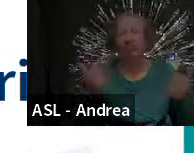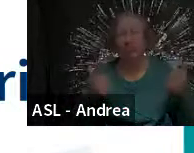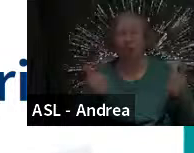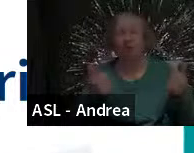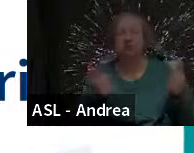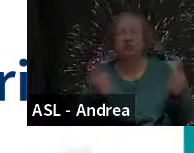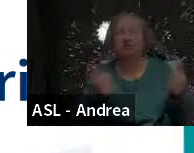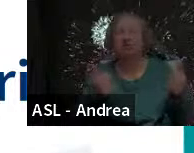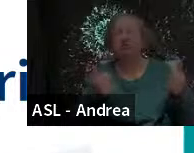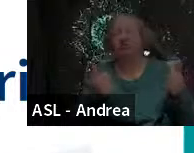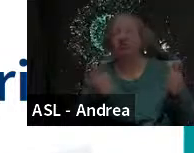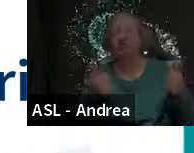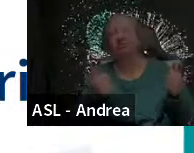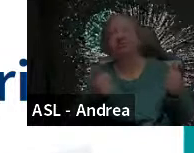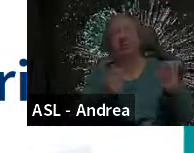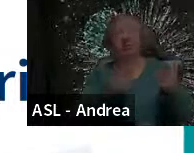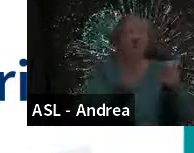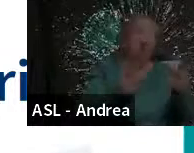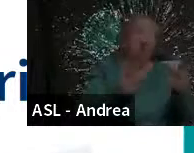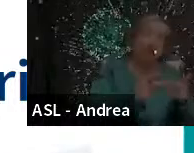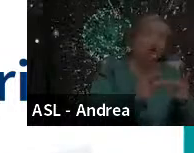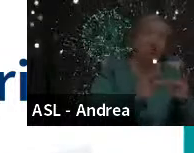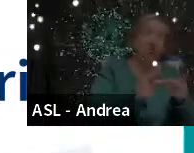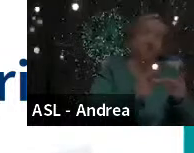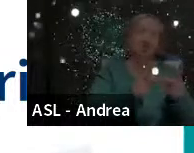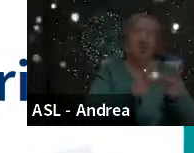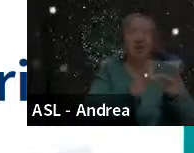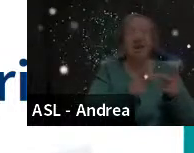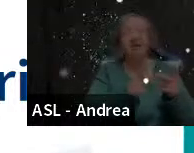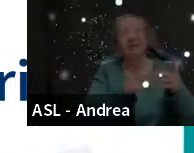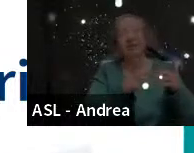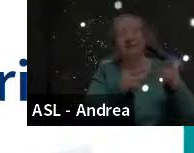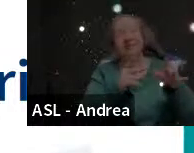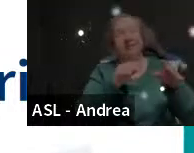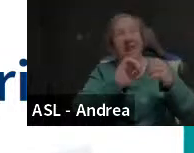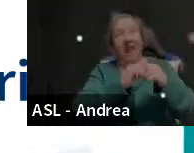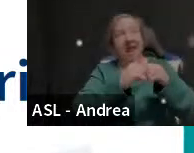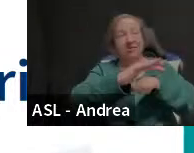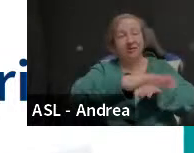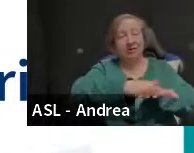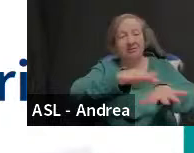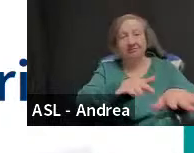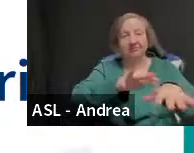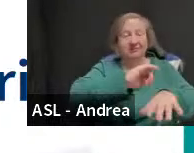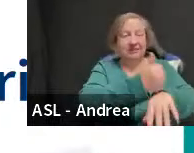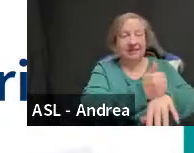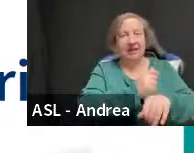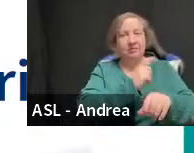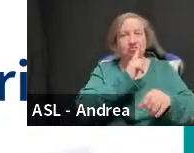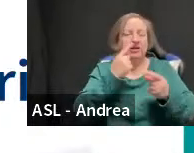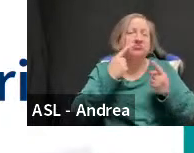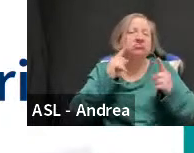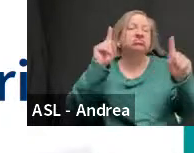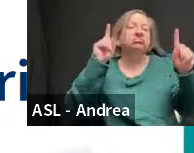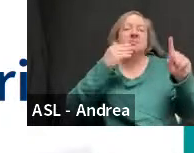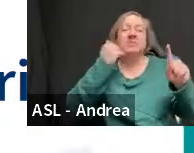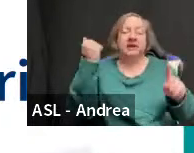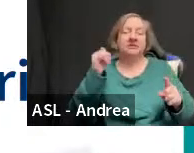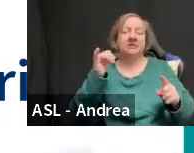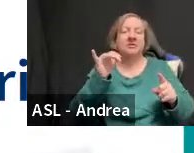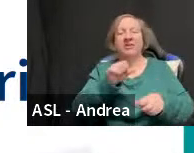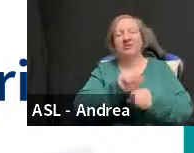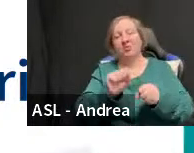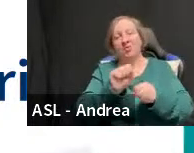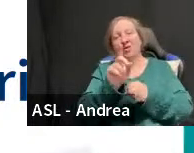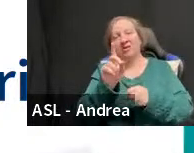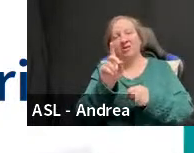combination of location and configuration best really performs. So this is sort of just a peek at a working document as we're